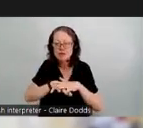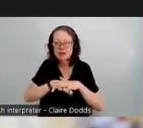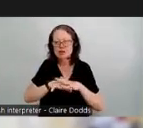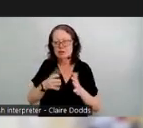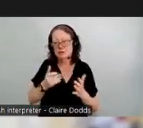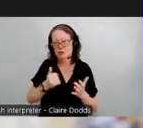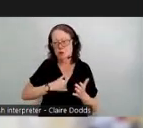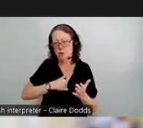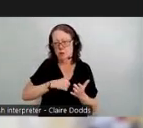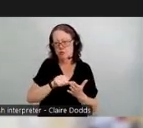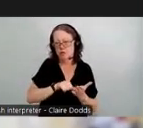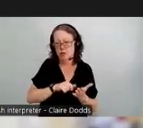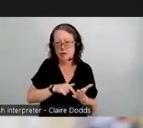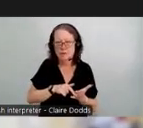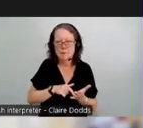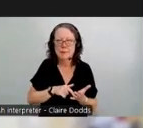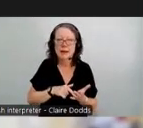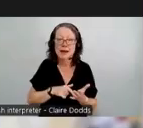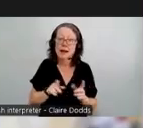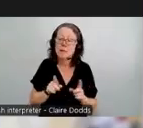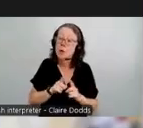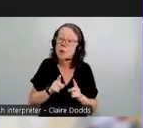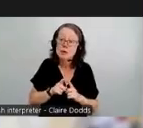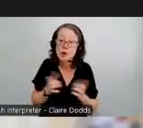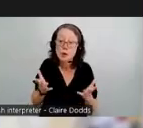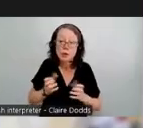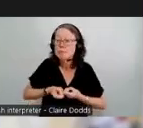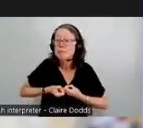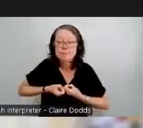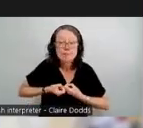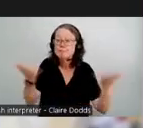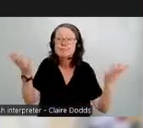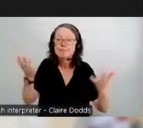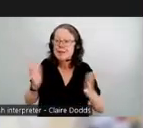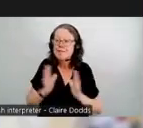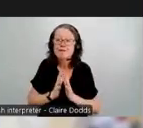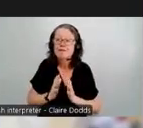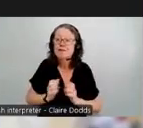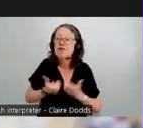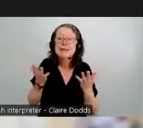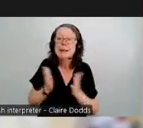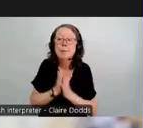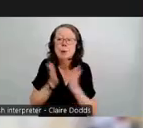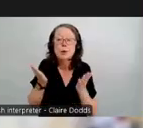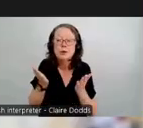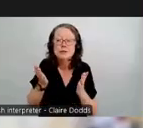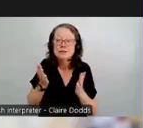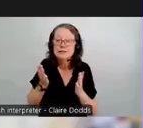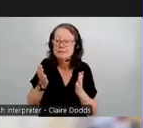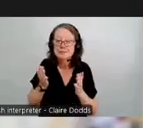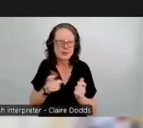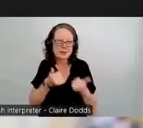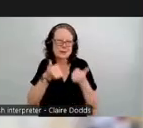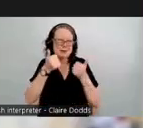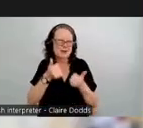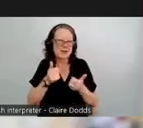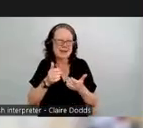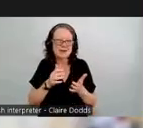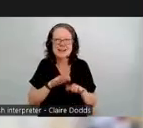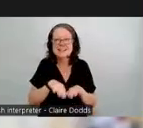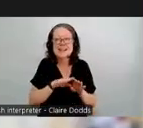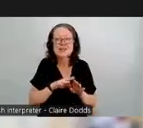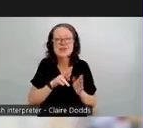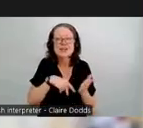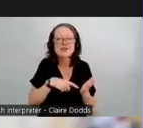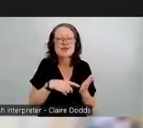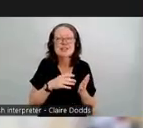of blitzing the town with free books, which has been great to do in collaboration with the National Literacy Trust and National Year of Reading.